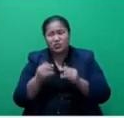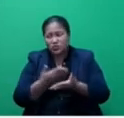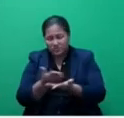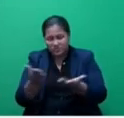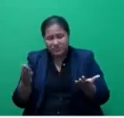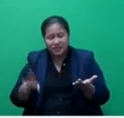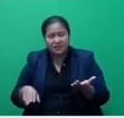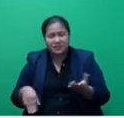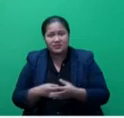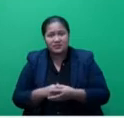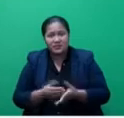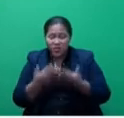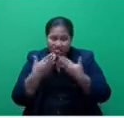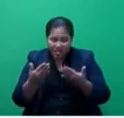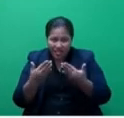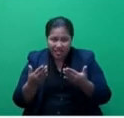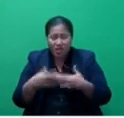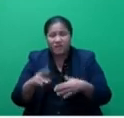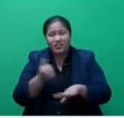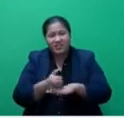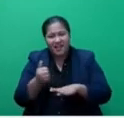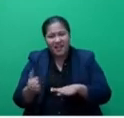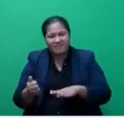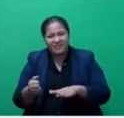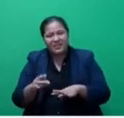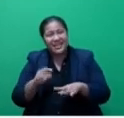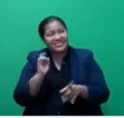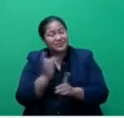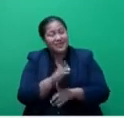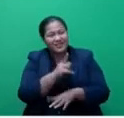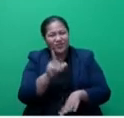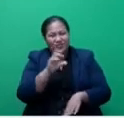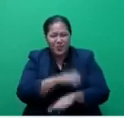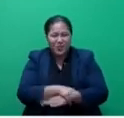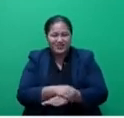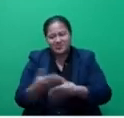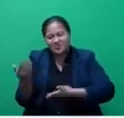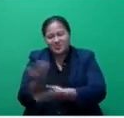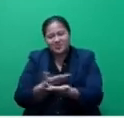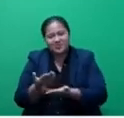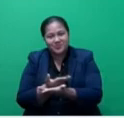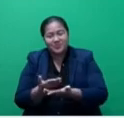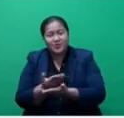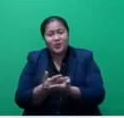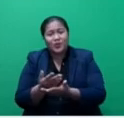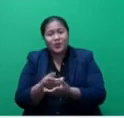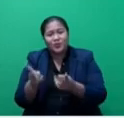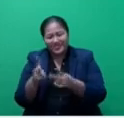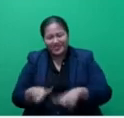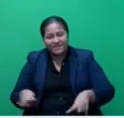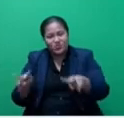by the government sector in Tabuini, especially the Fiji Police Force, in collaboration with the Vanua, for promoting sports to combat crime.